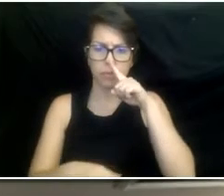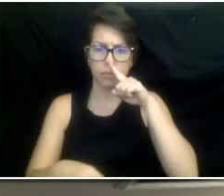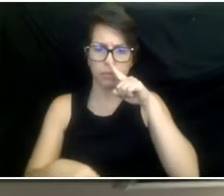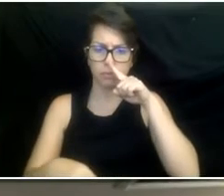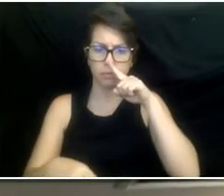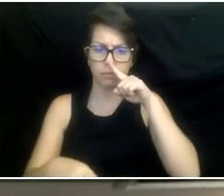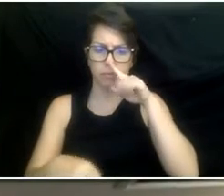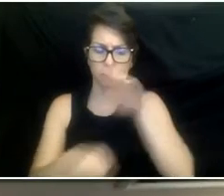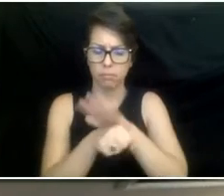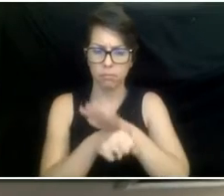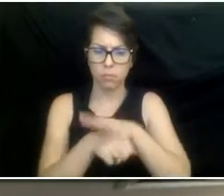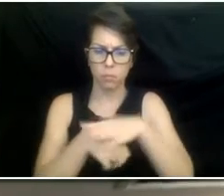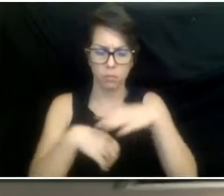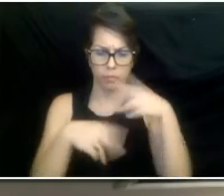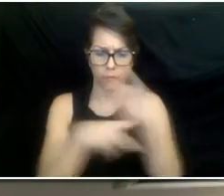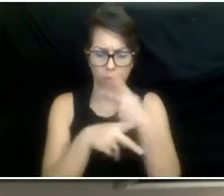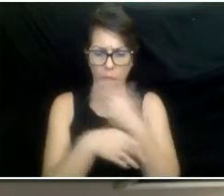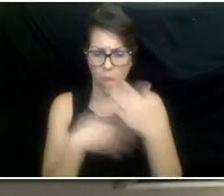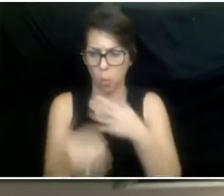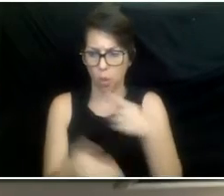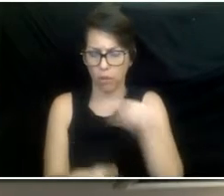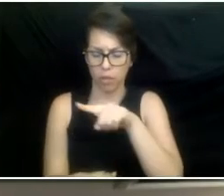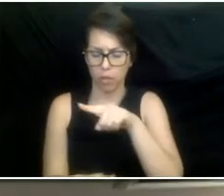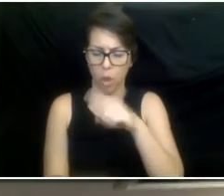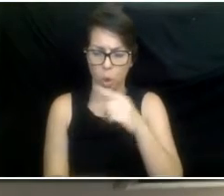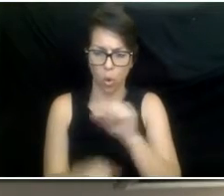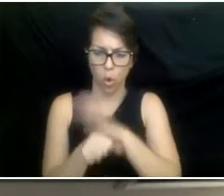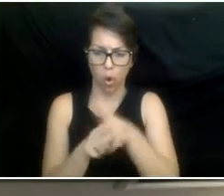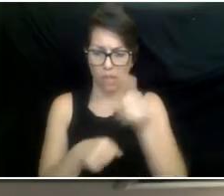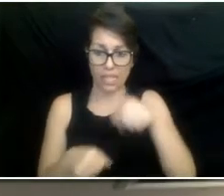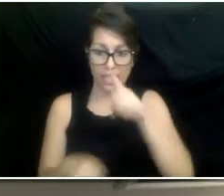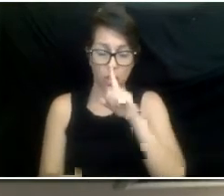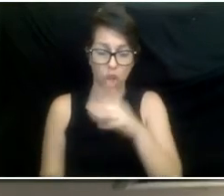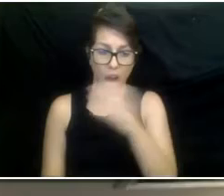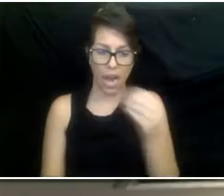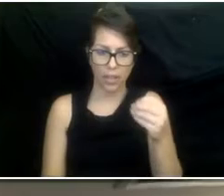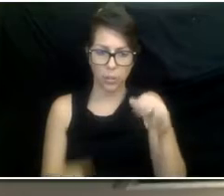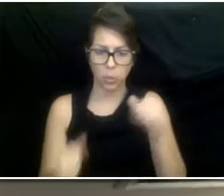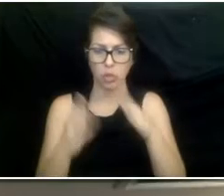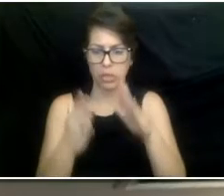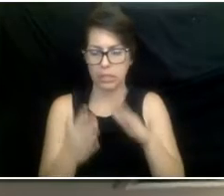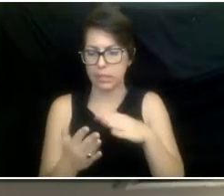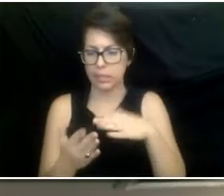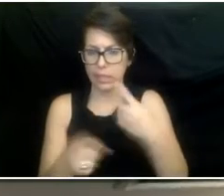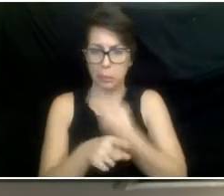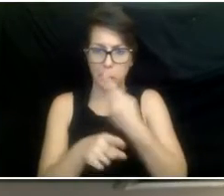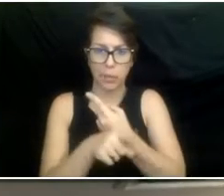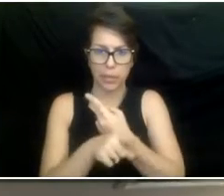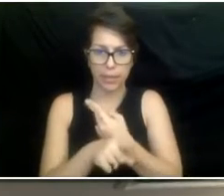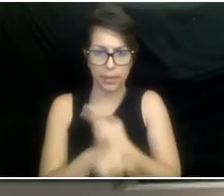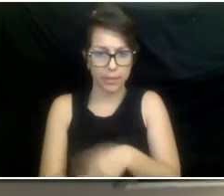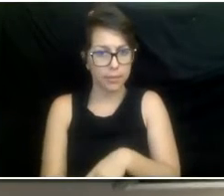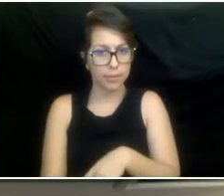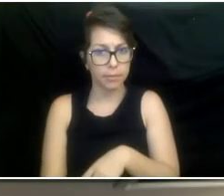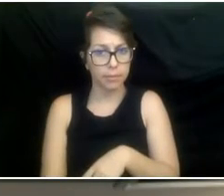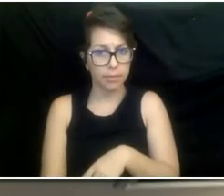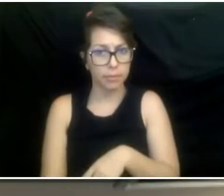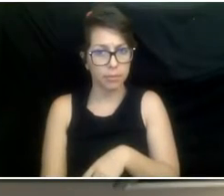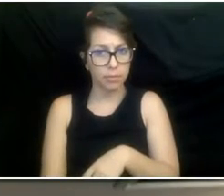coordinate and make sure that that is lifted that would be a big help uh in their ability to address these